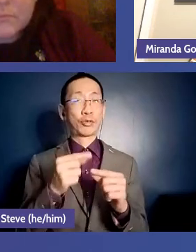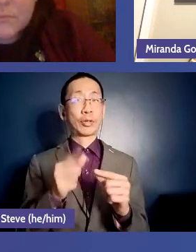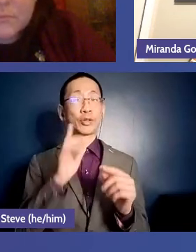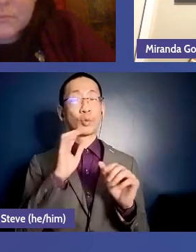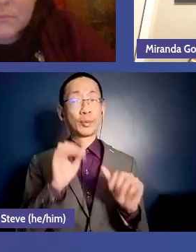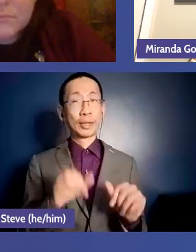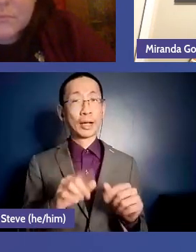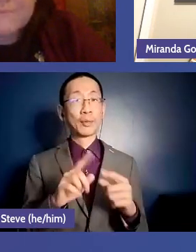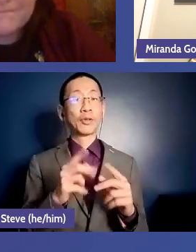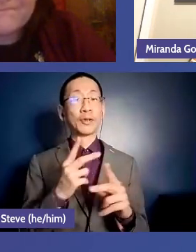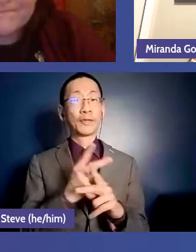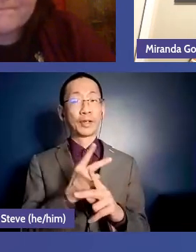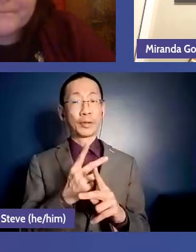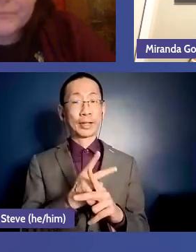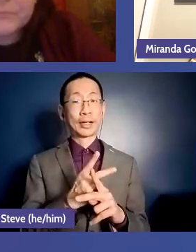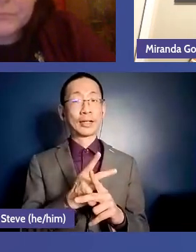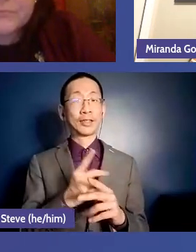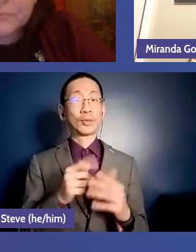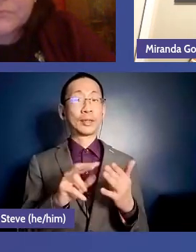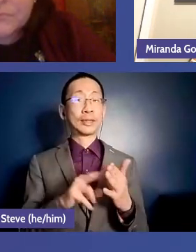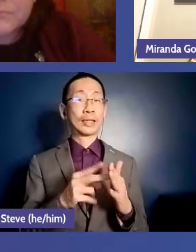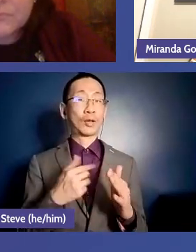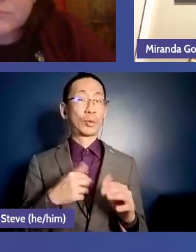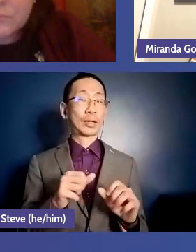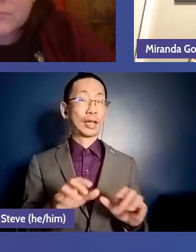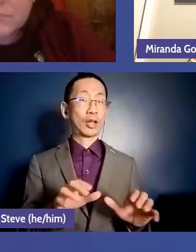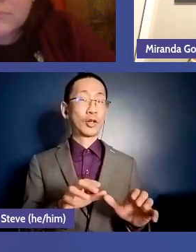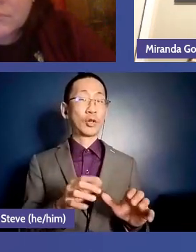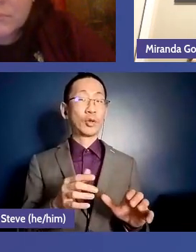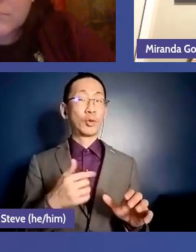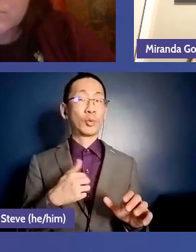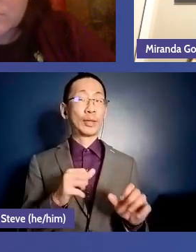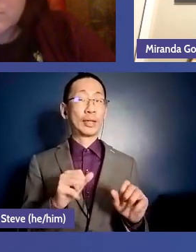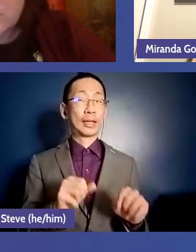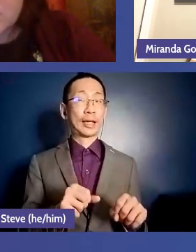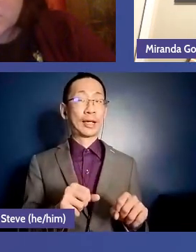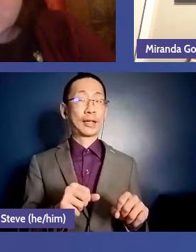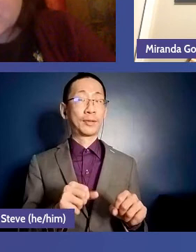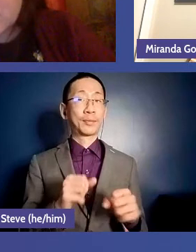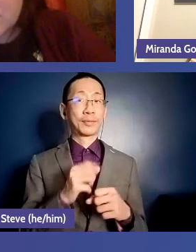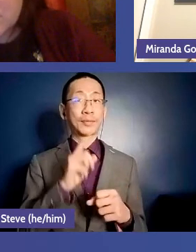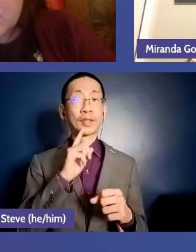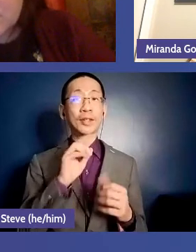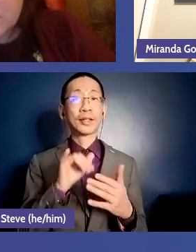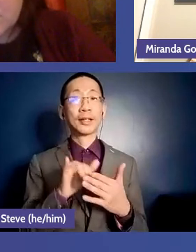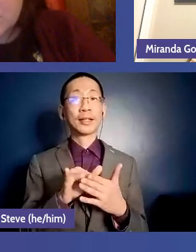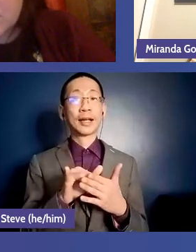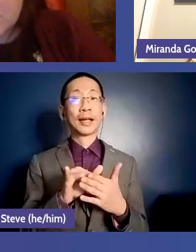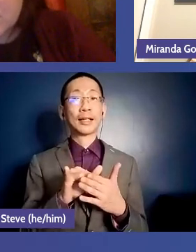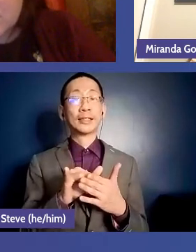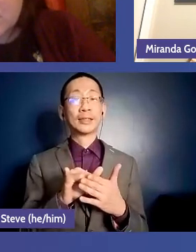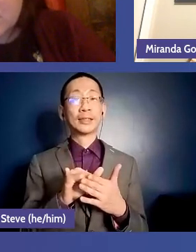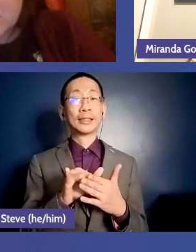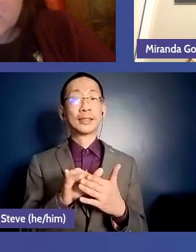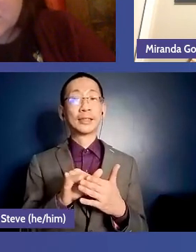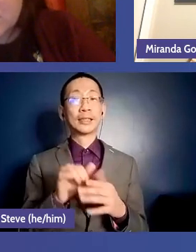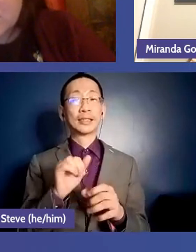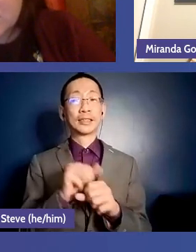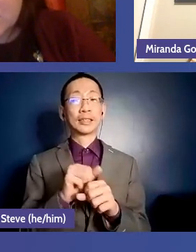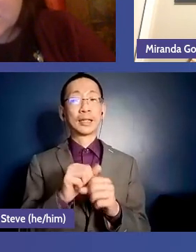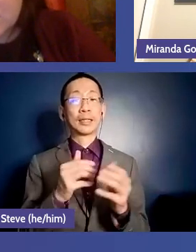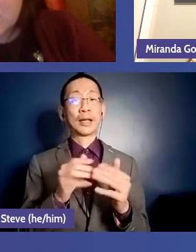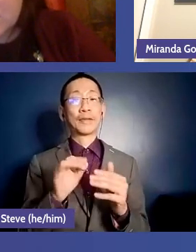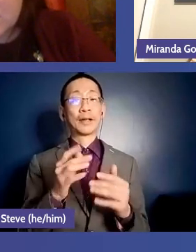to figure it out. So what is that we can do? We can make sure that jobs, even if they